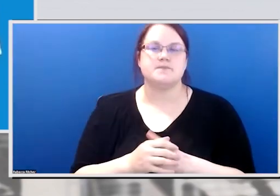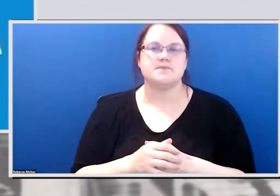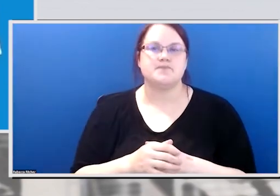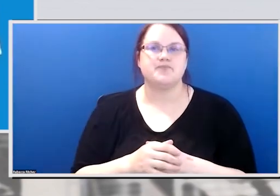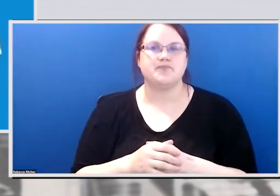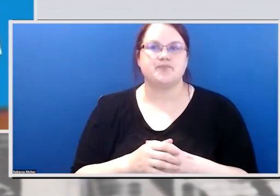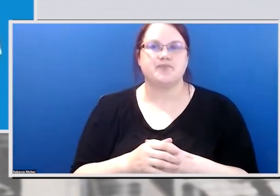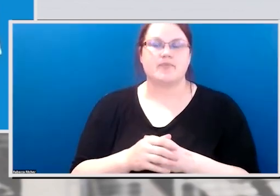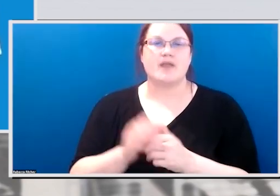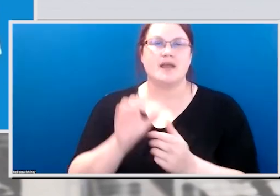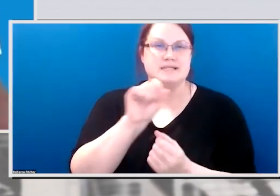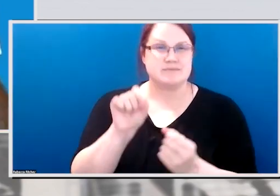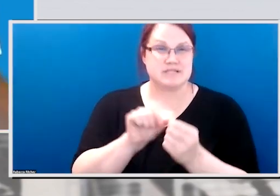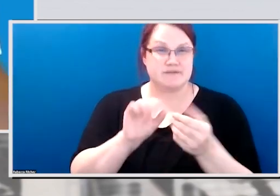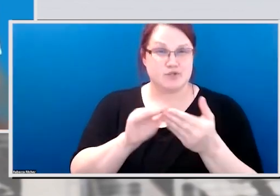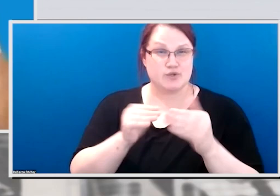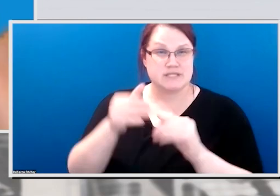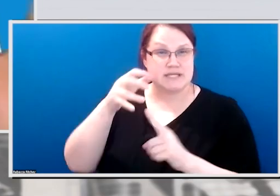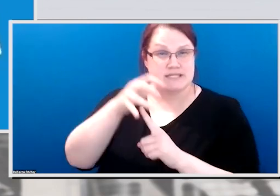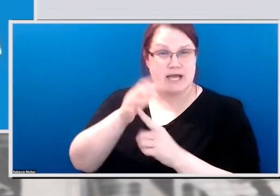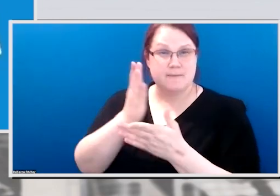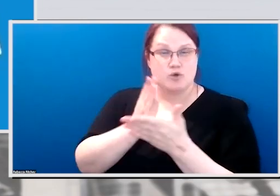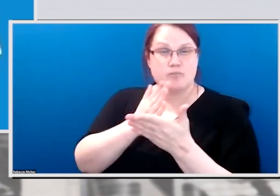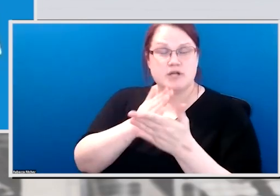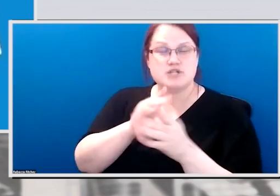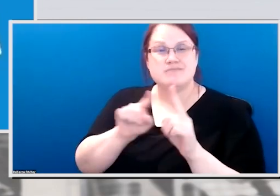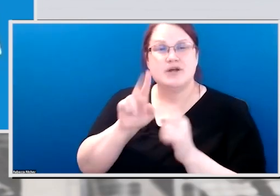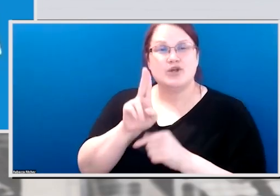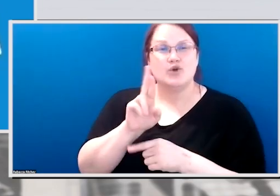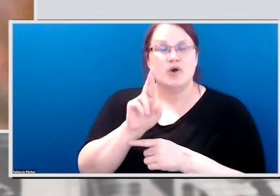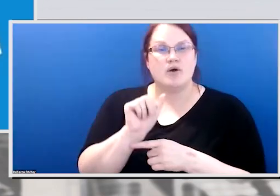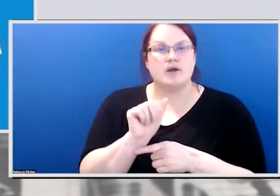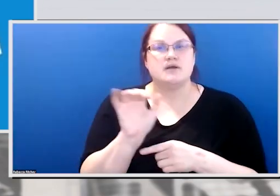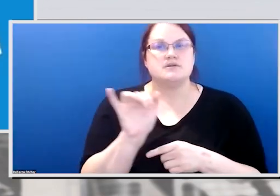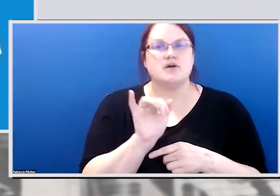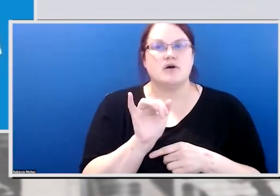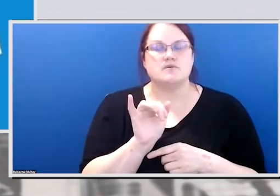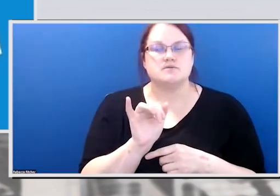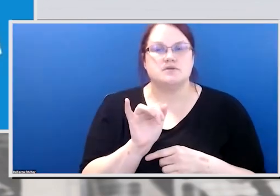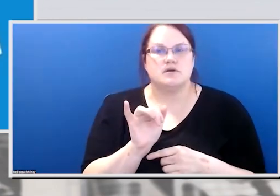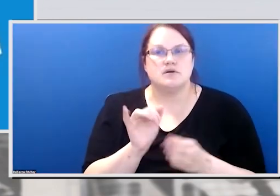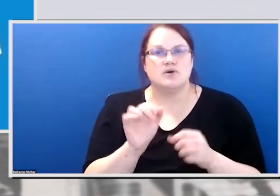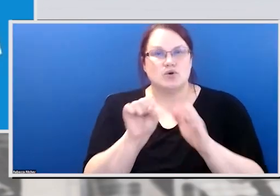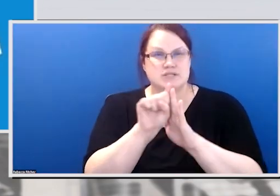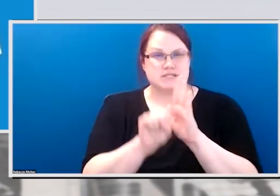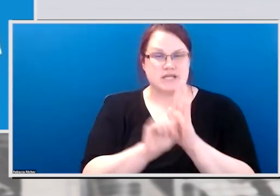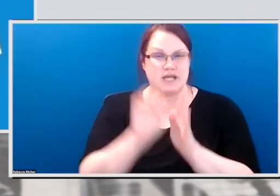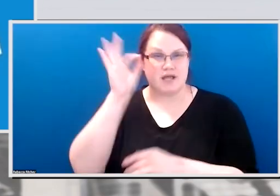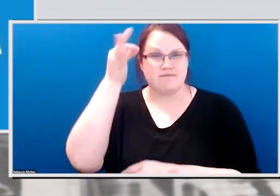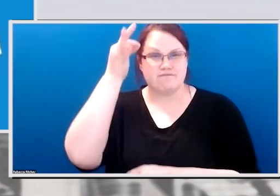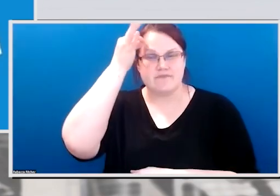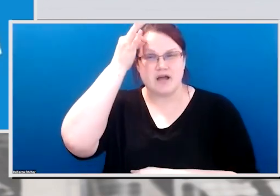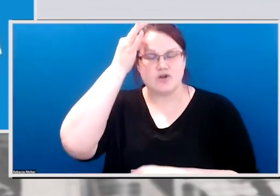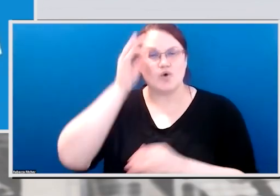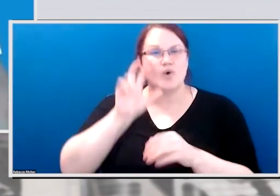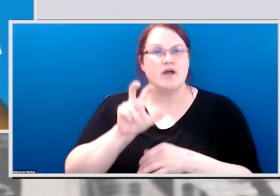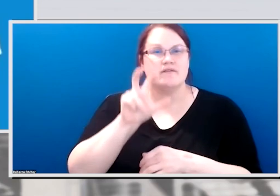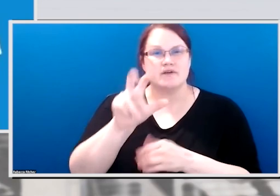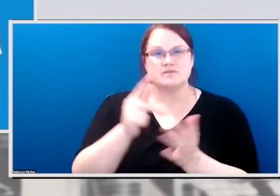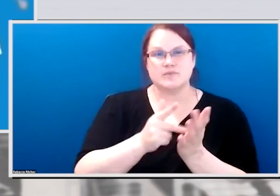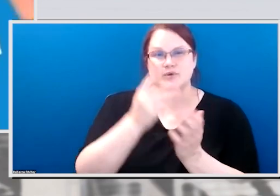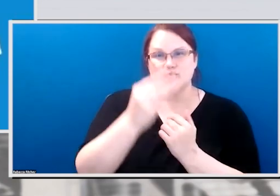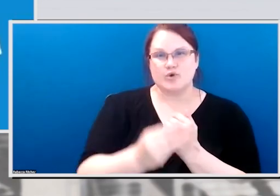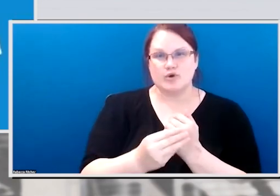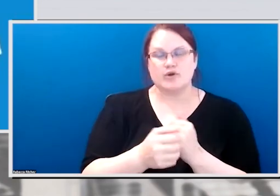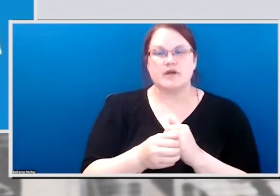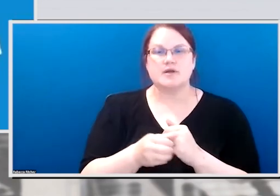This is specific to the city's capital budget, but the URA is also a conduit to many state and federal investment programs that flow